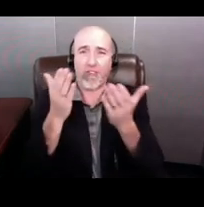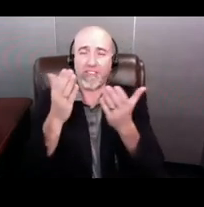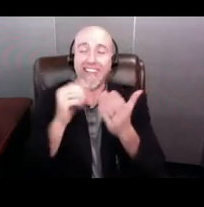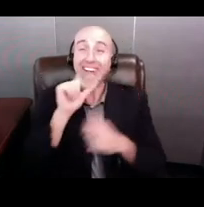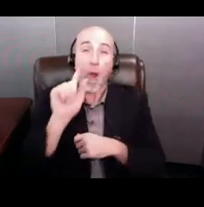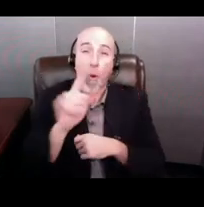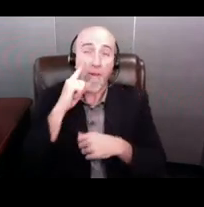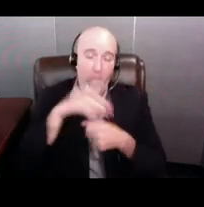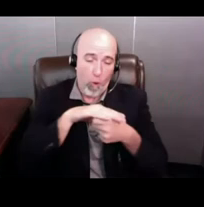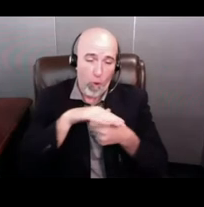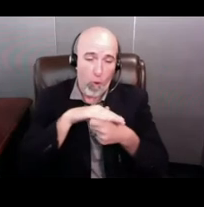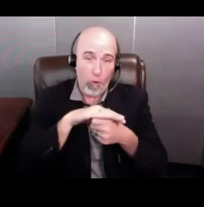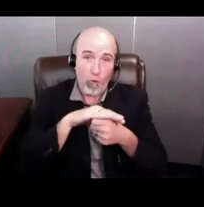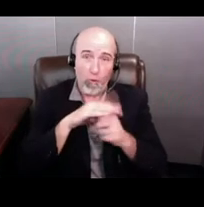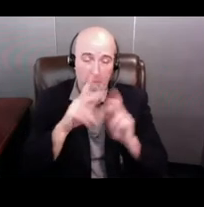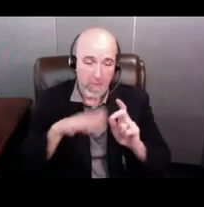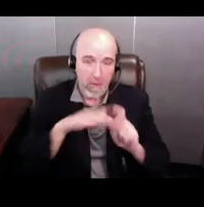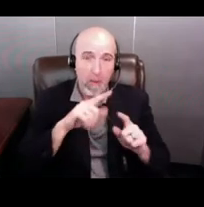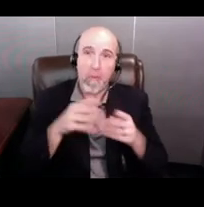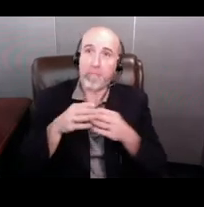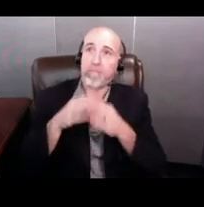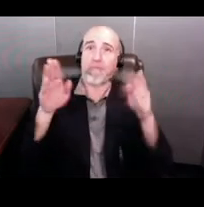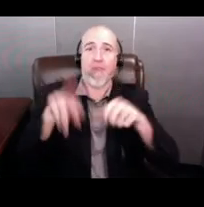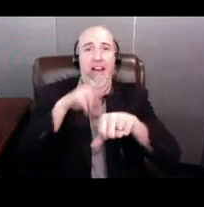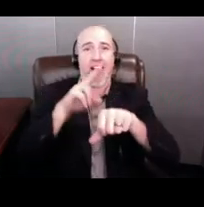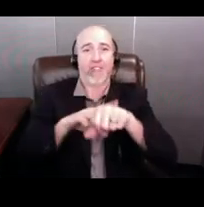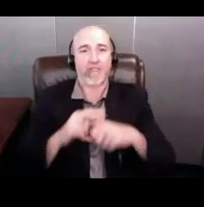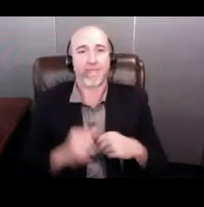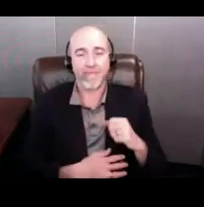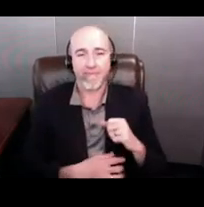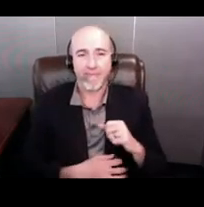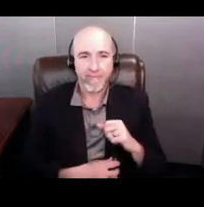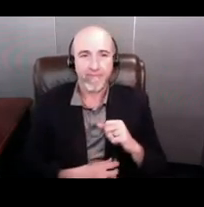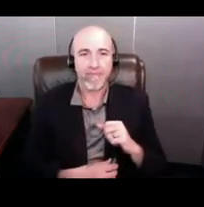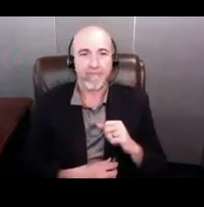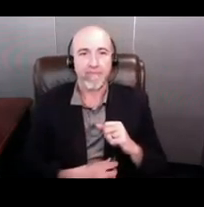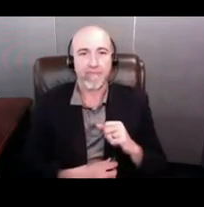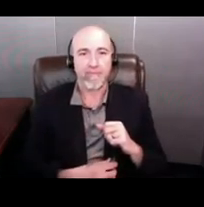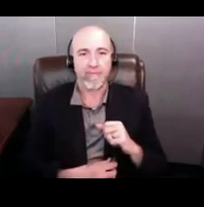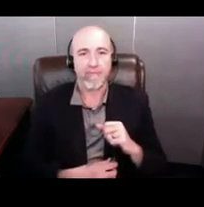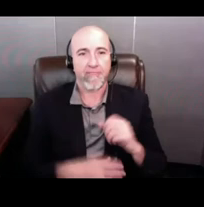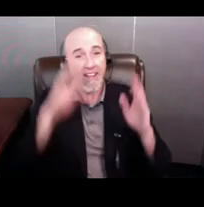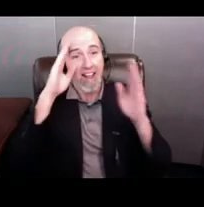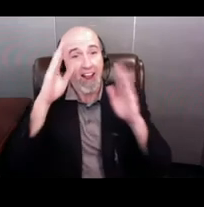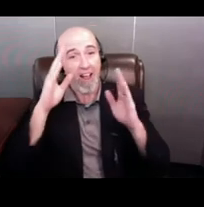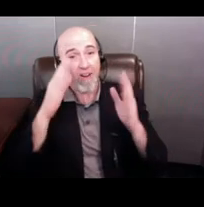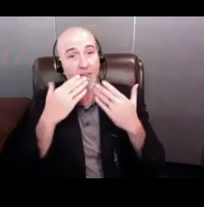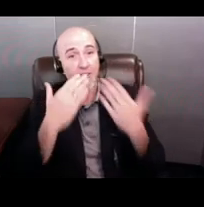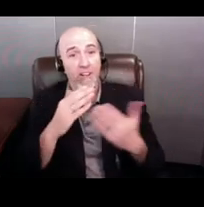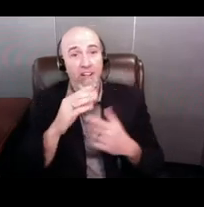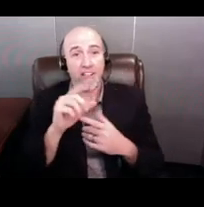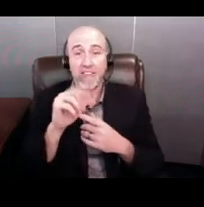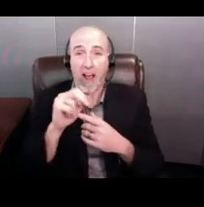local communities, but the entire nation. Man in a wheelchair. Hello, my name is John Jones. I'm a